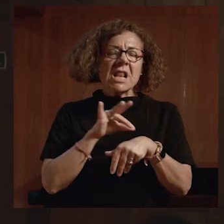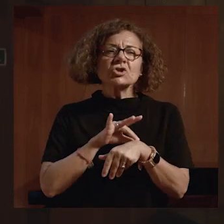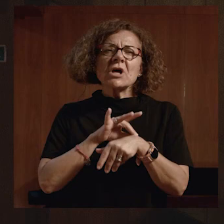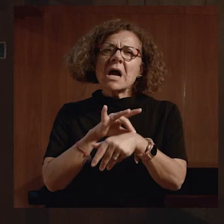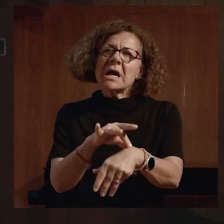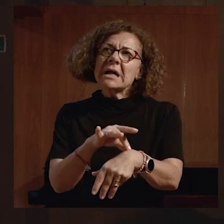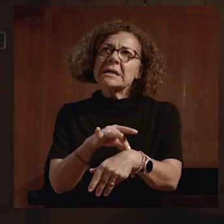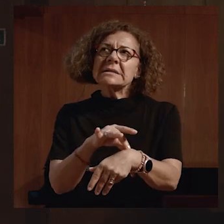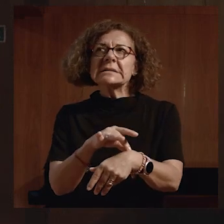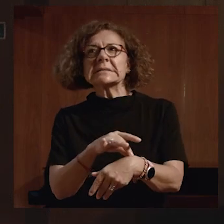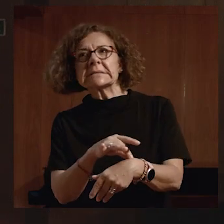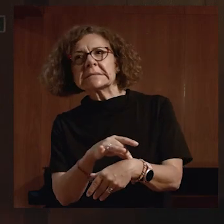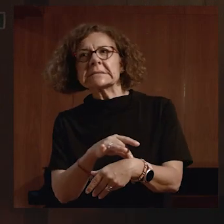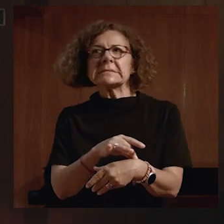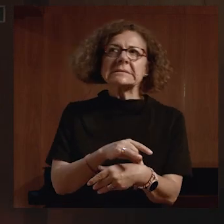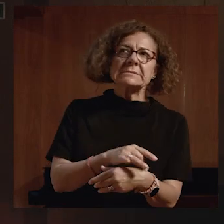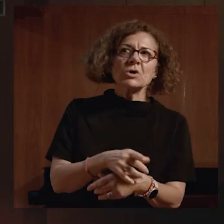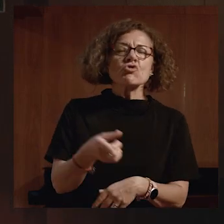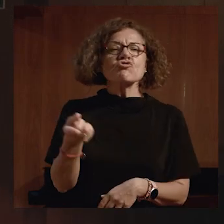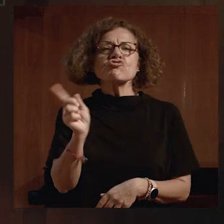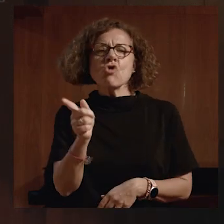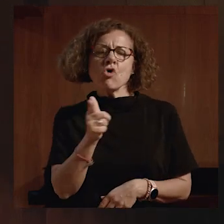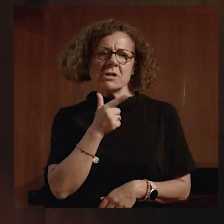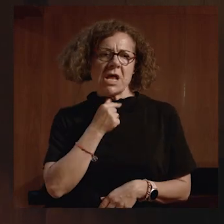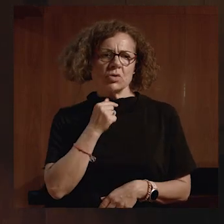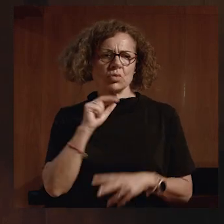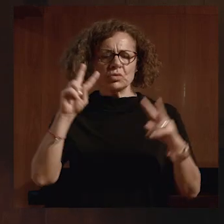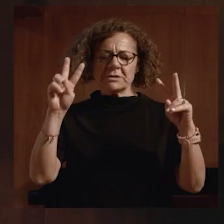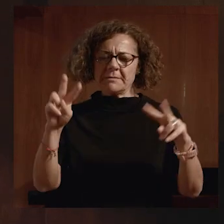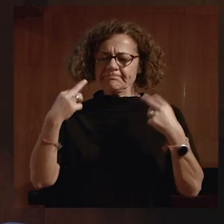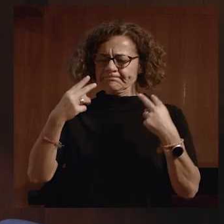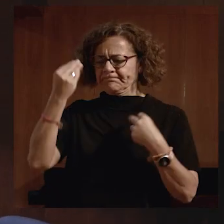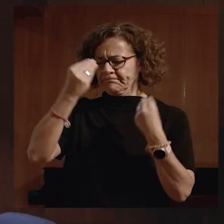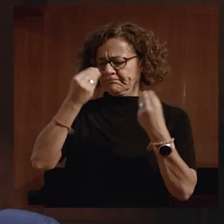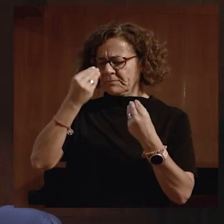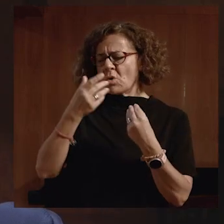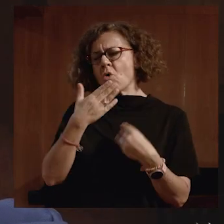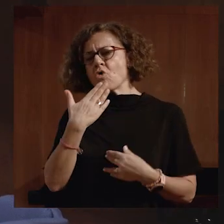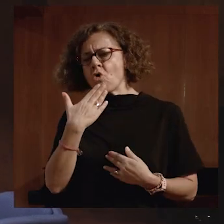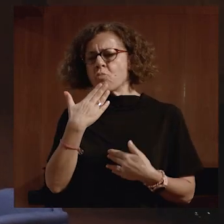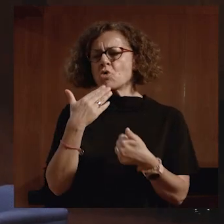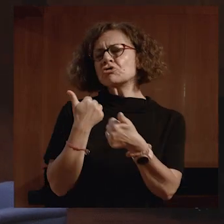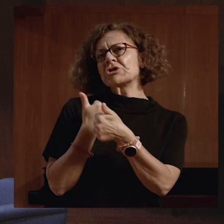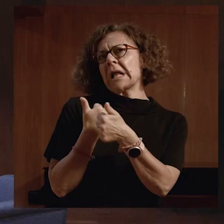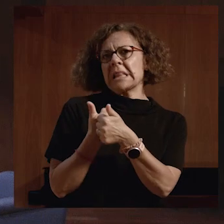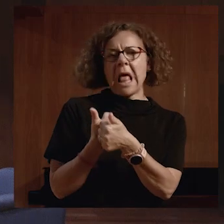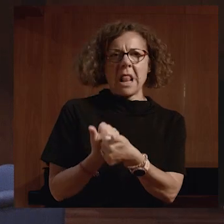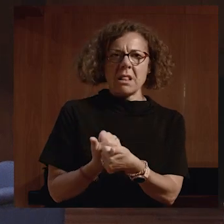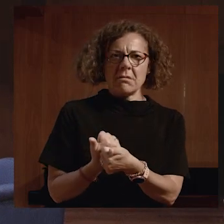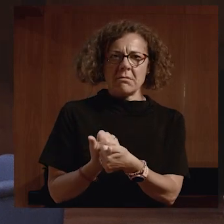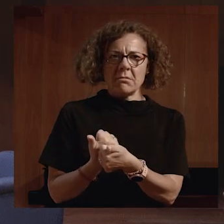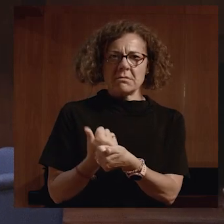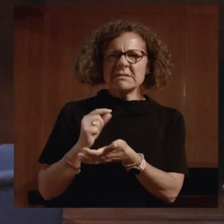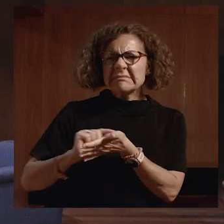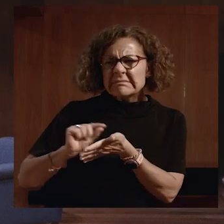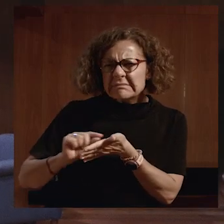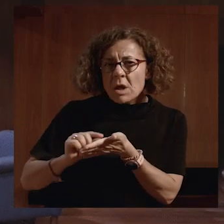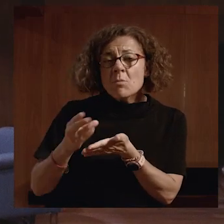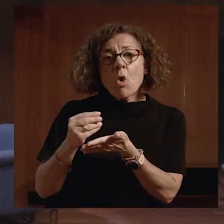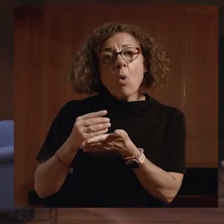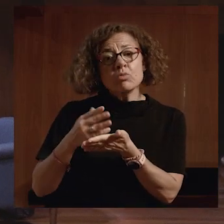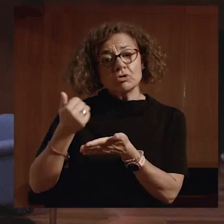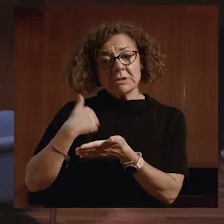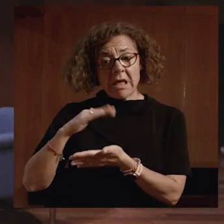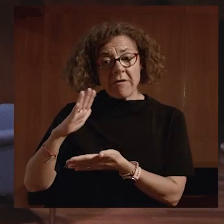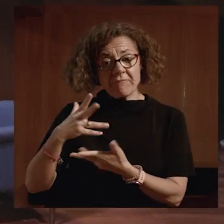glorified secretaries. But unfortunately, a lot of artists graduating have this idea that if you get an agent, the agent gives